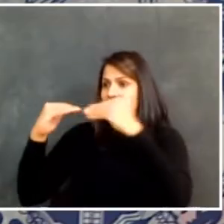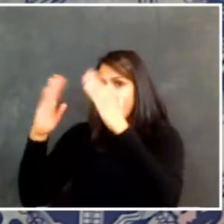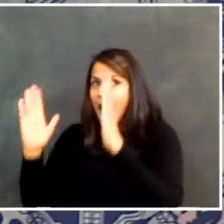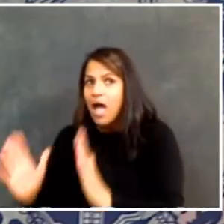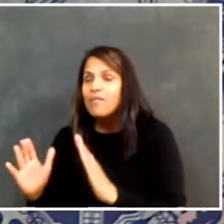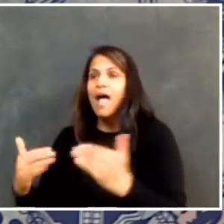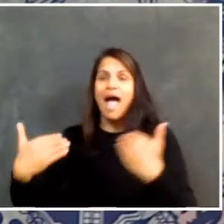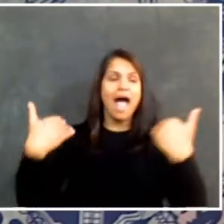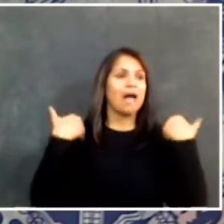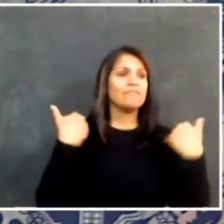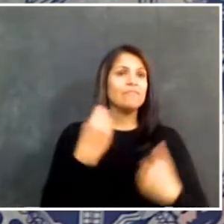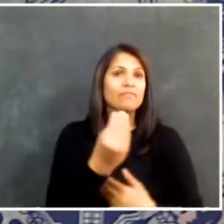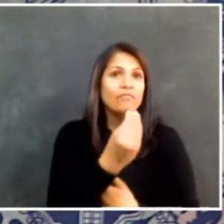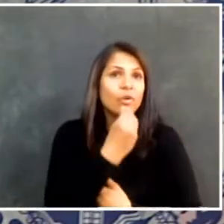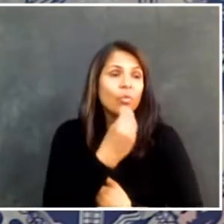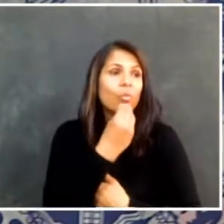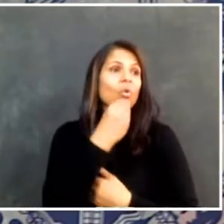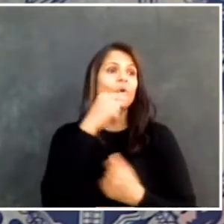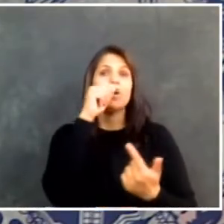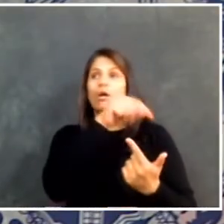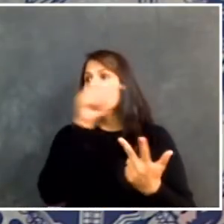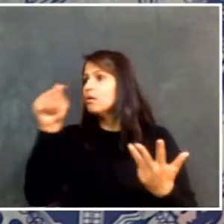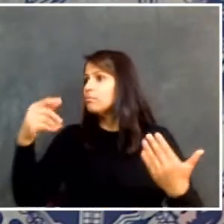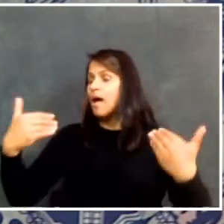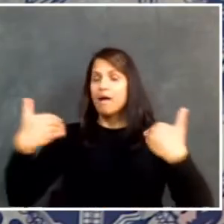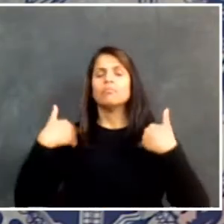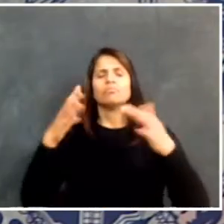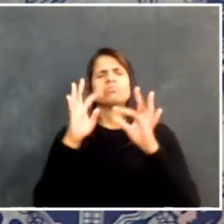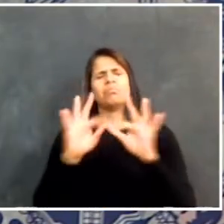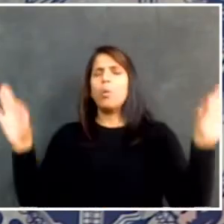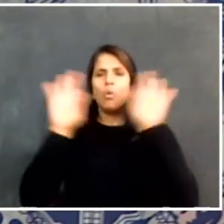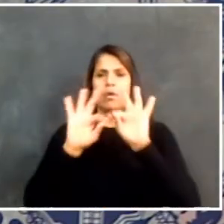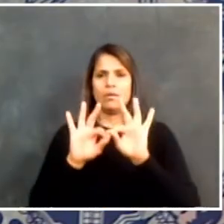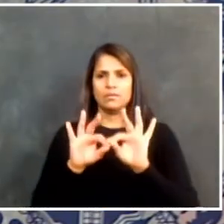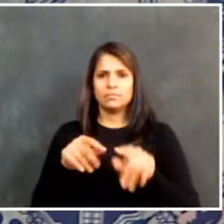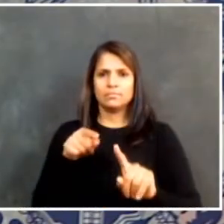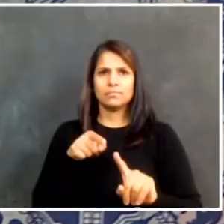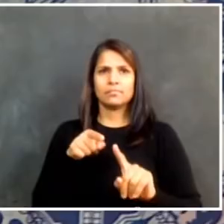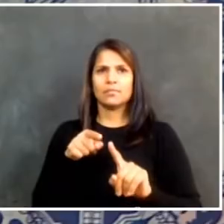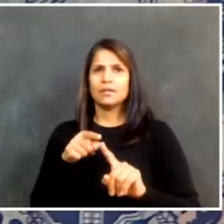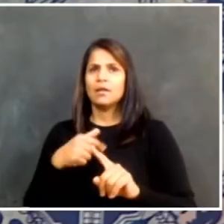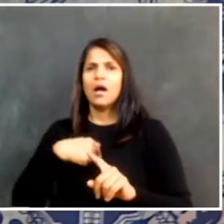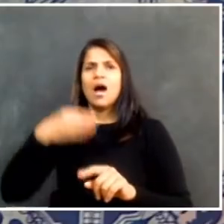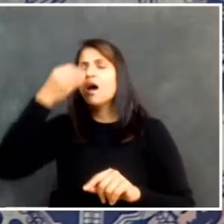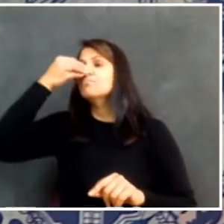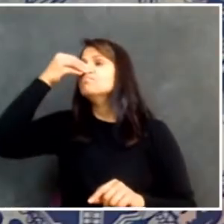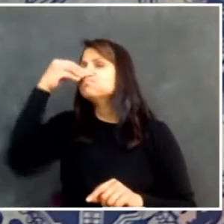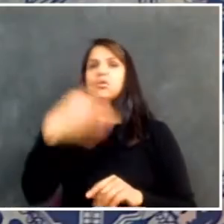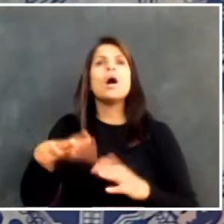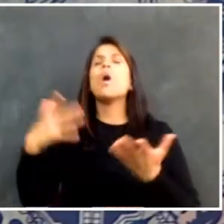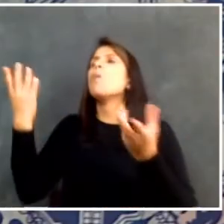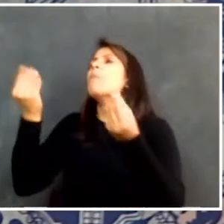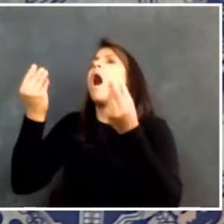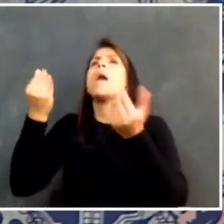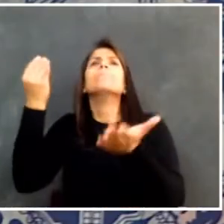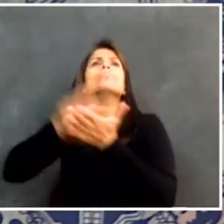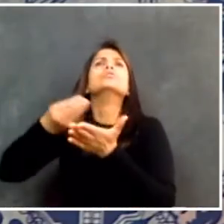going to go about this. And whatever it takes, we are going to constantly focus on those